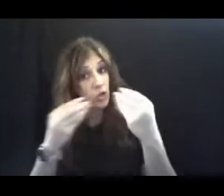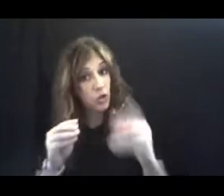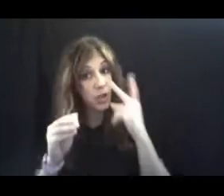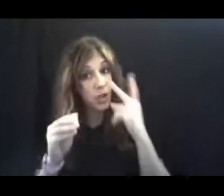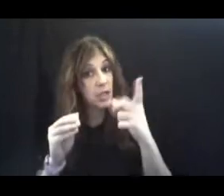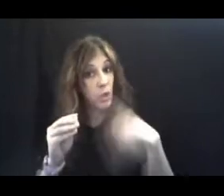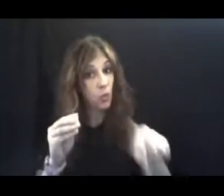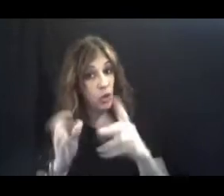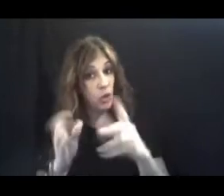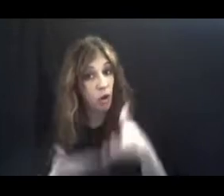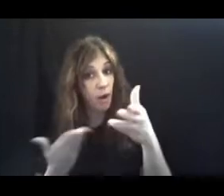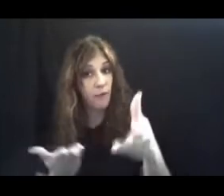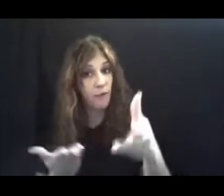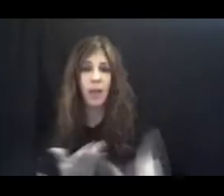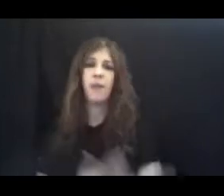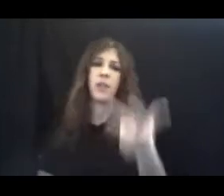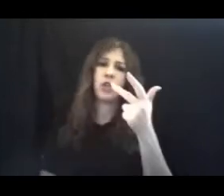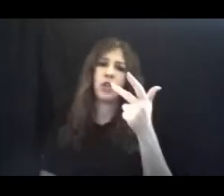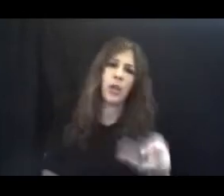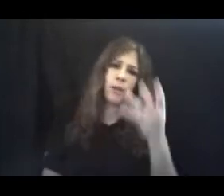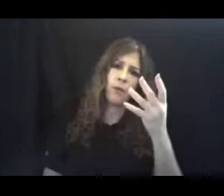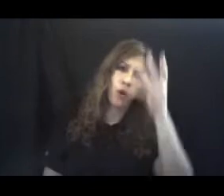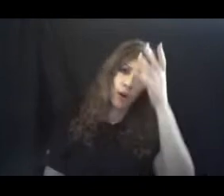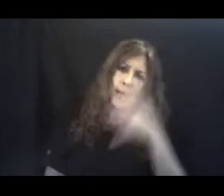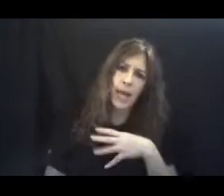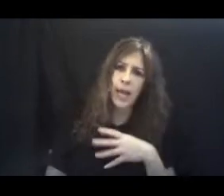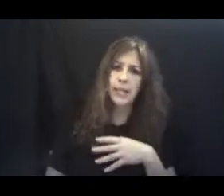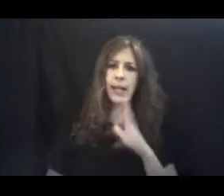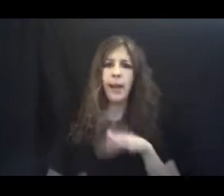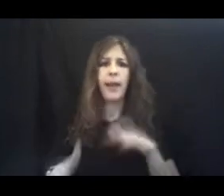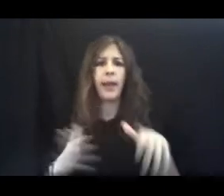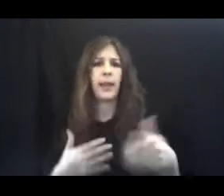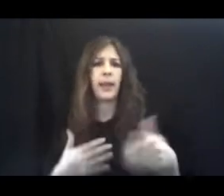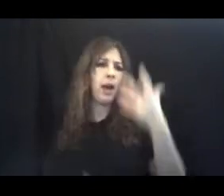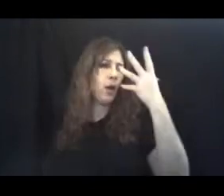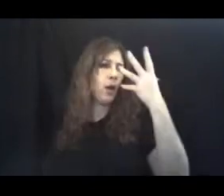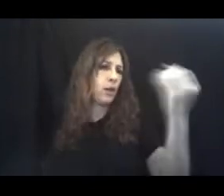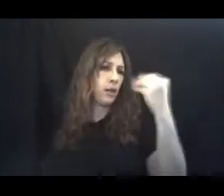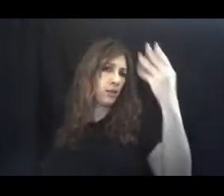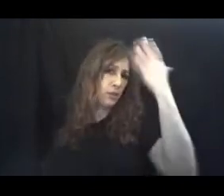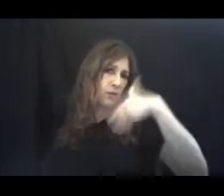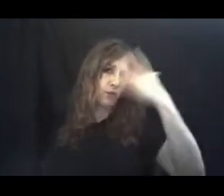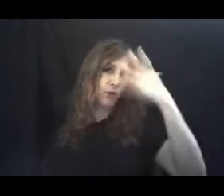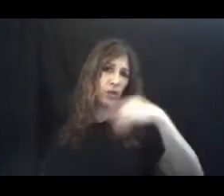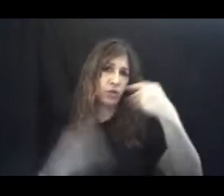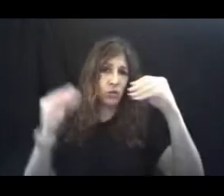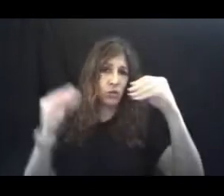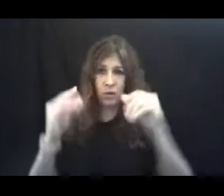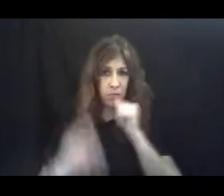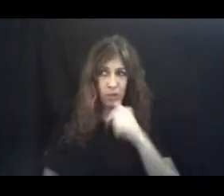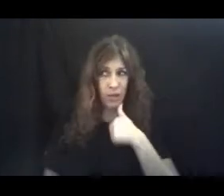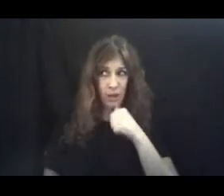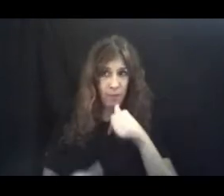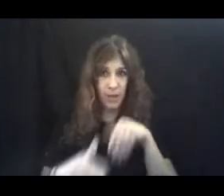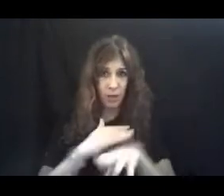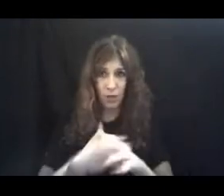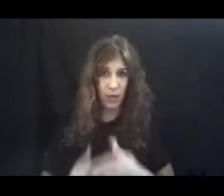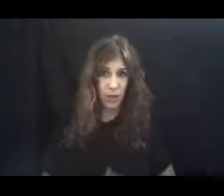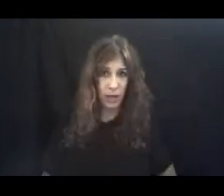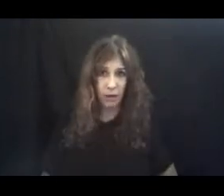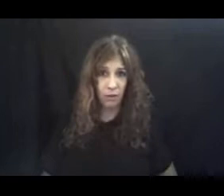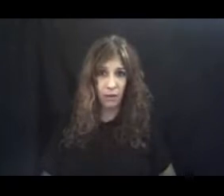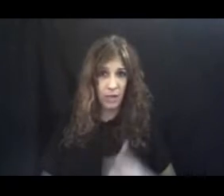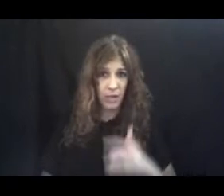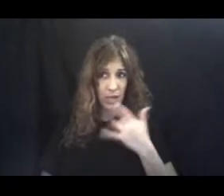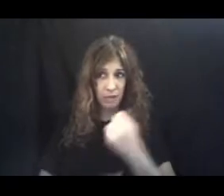it's 3-4 guys hanging outside the store, personally, I'm not going in there because I